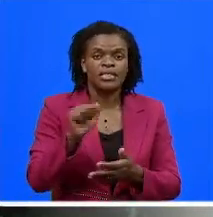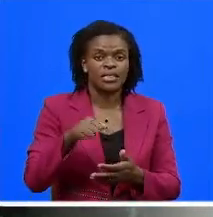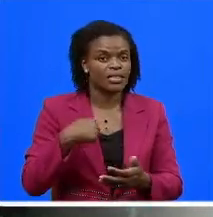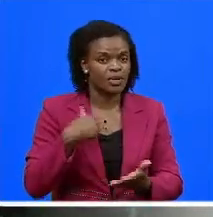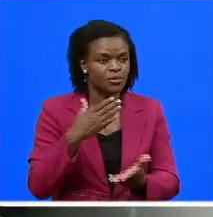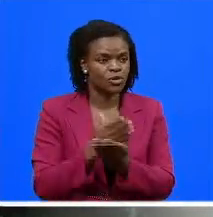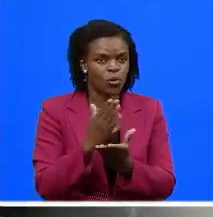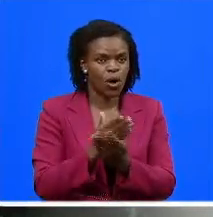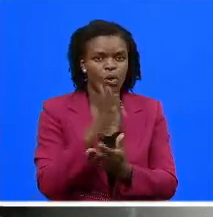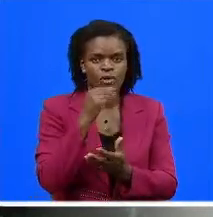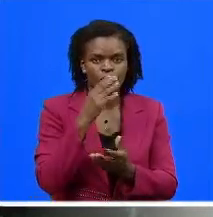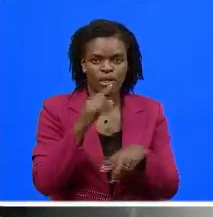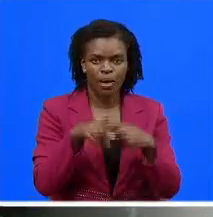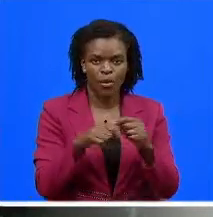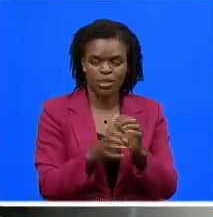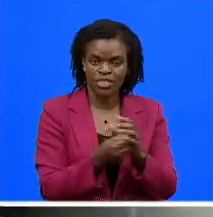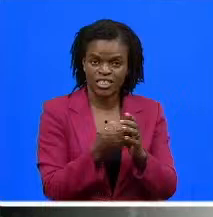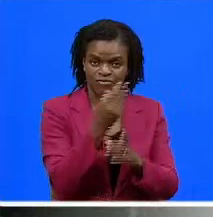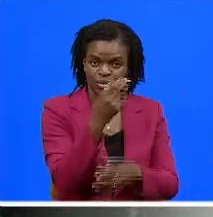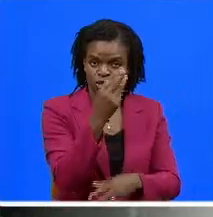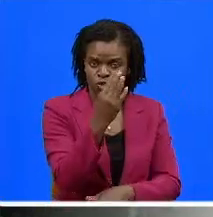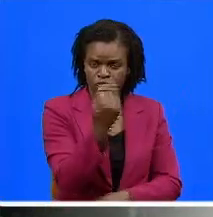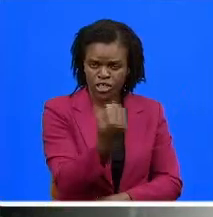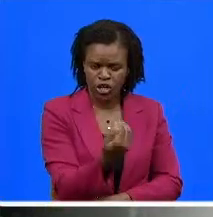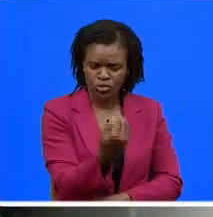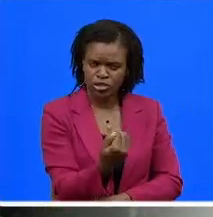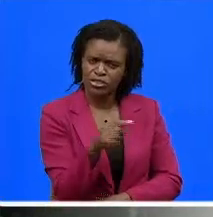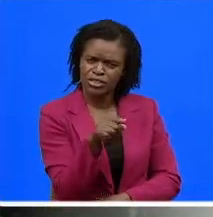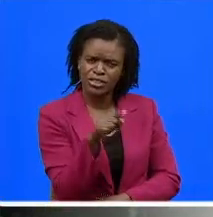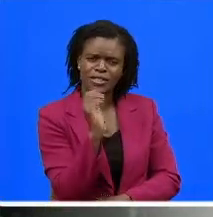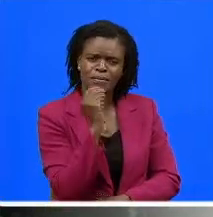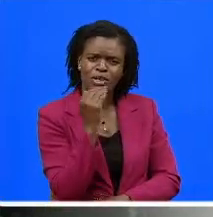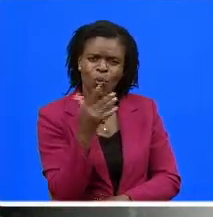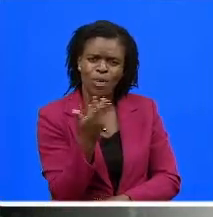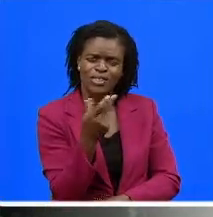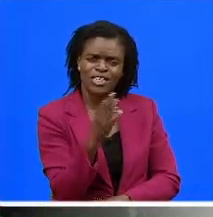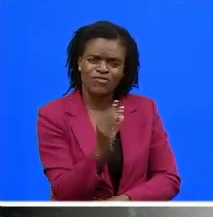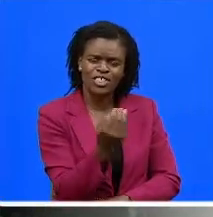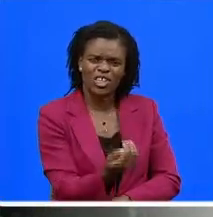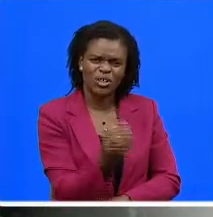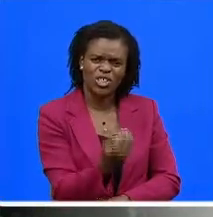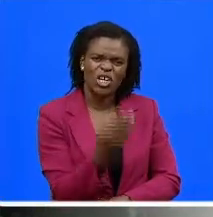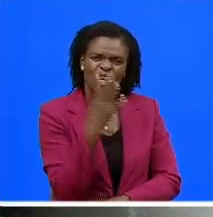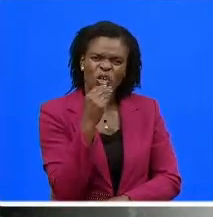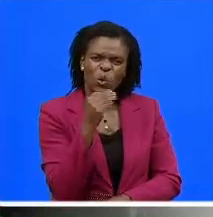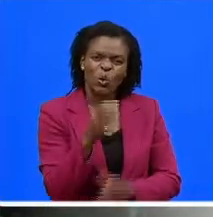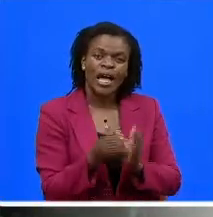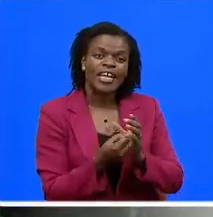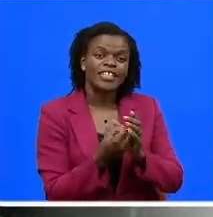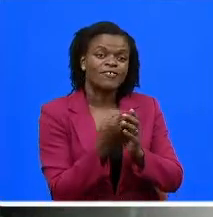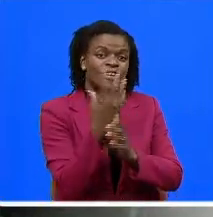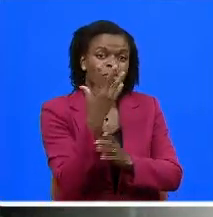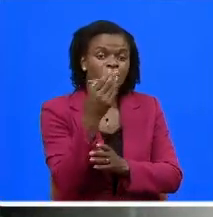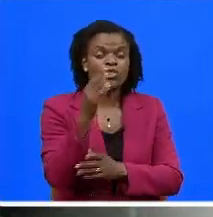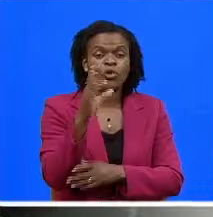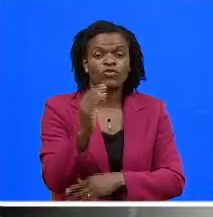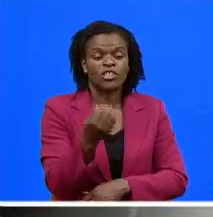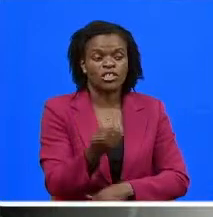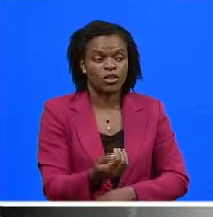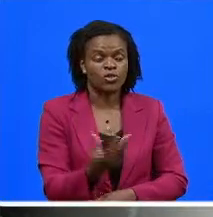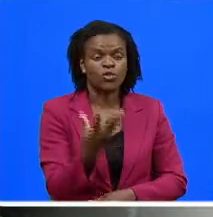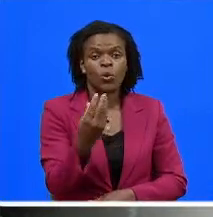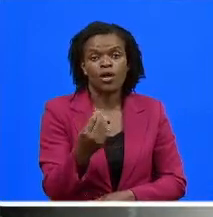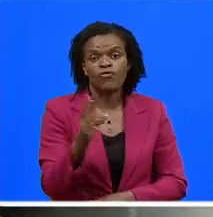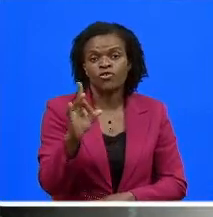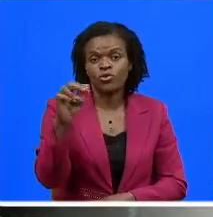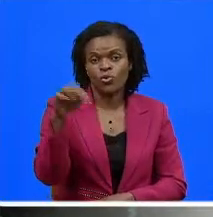I was just talking about development of the child, and then you're wondering, what exactly am I talking about? And that's why we are joined by Mrs.